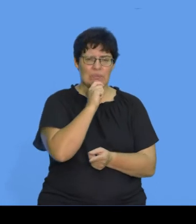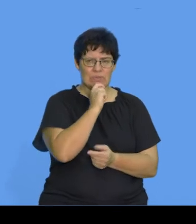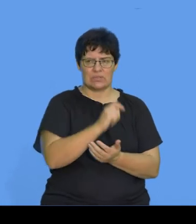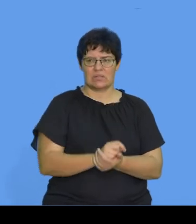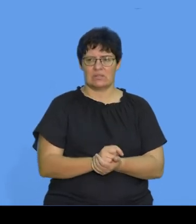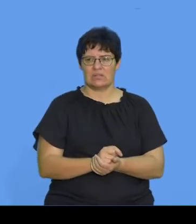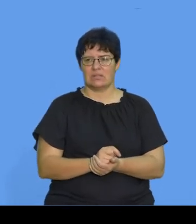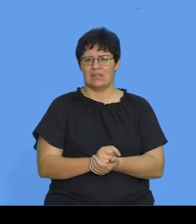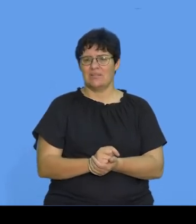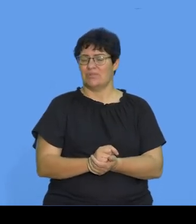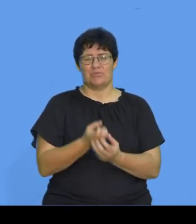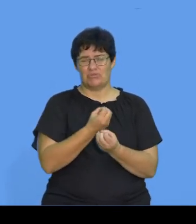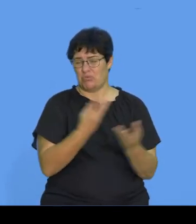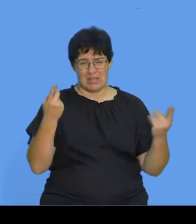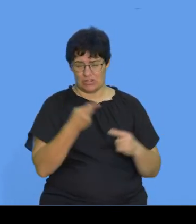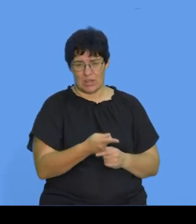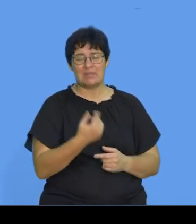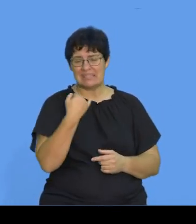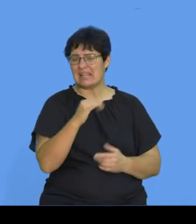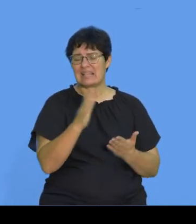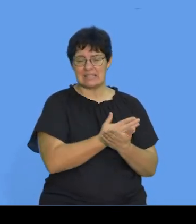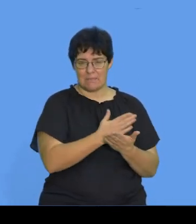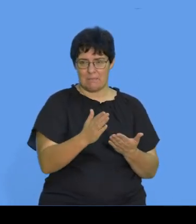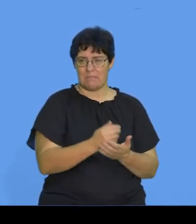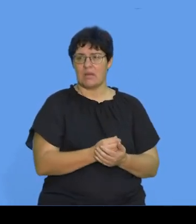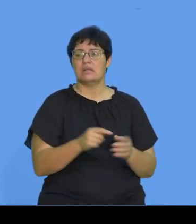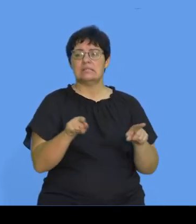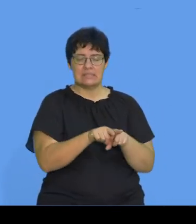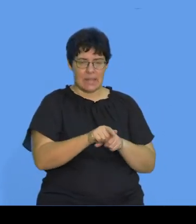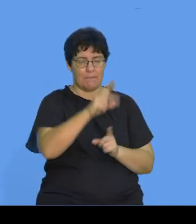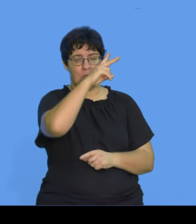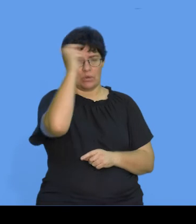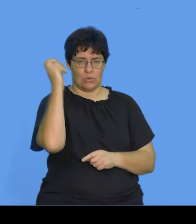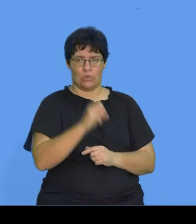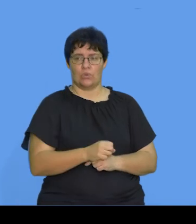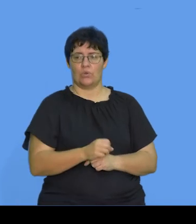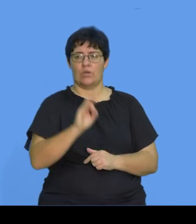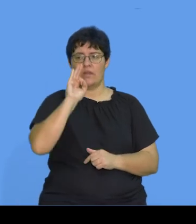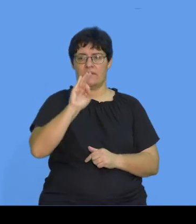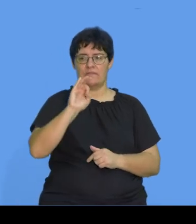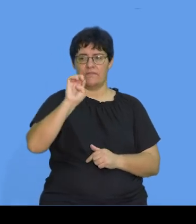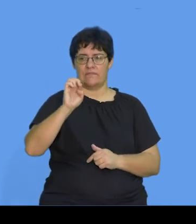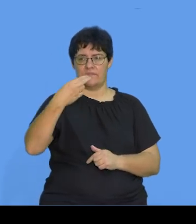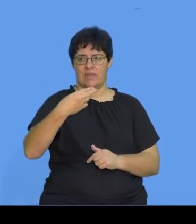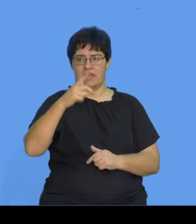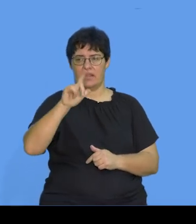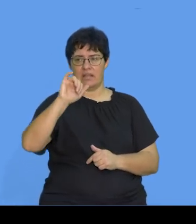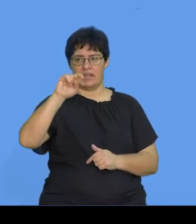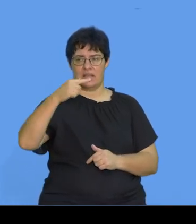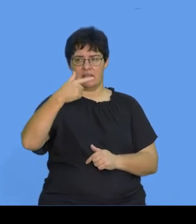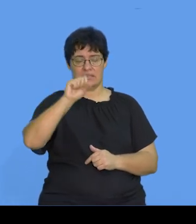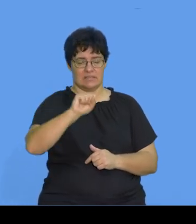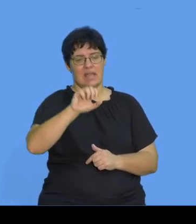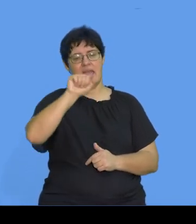use, don't use it so much anymore, but they still do. It's also blue. It's called Fellings A